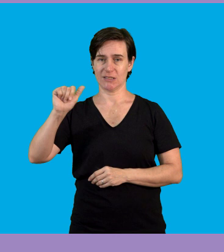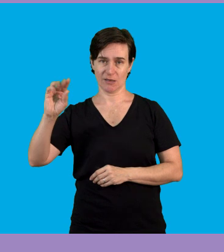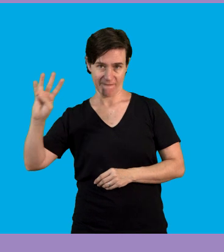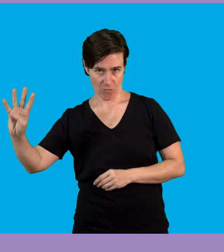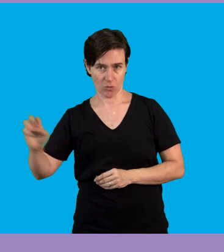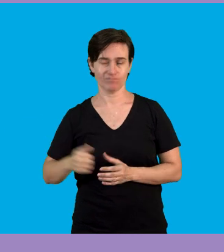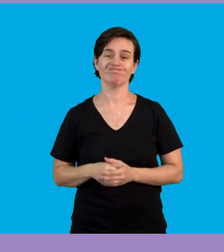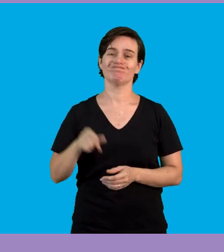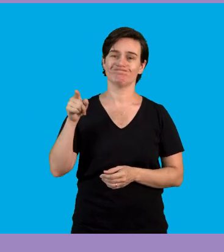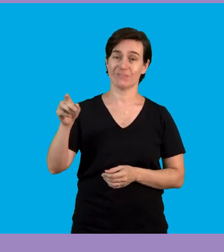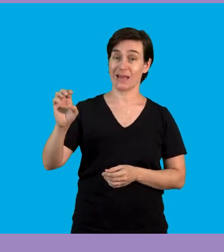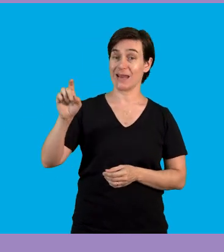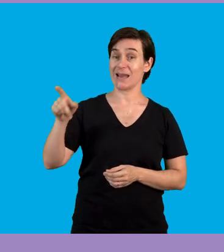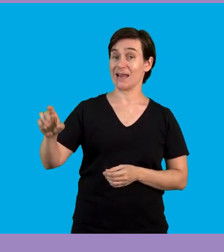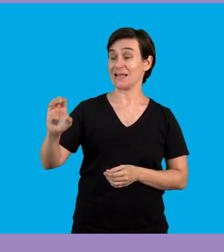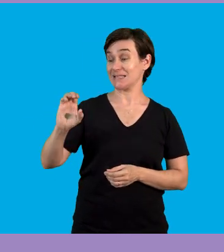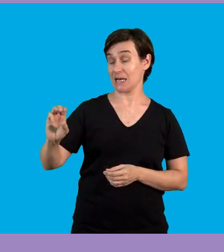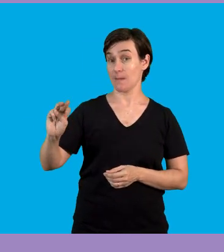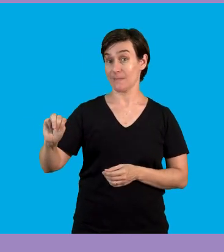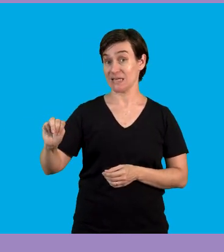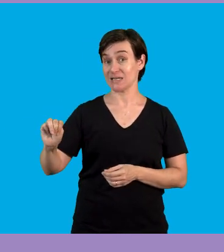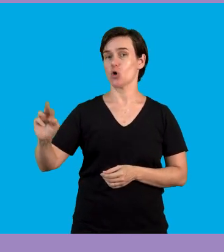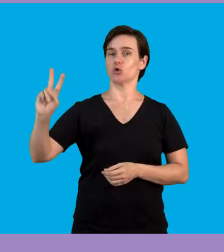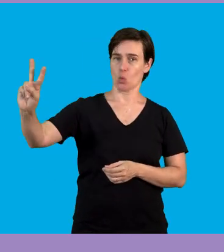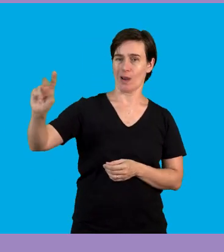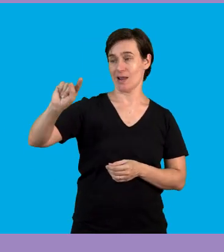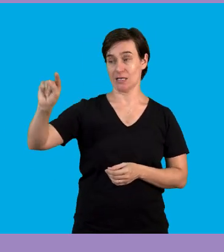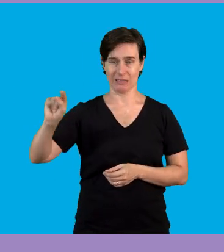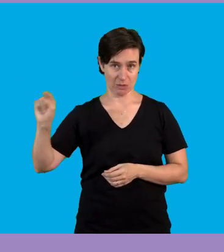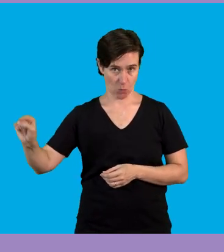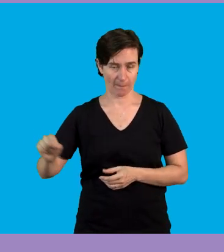1,808,64, and that is going to be in centimeters squared.